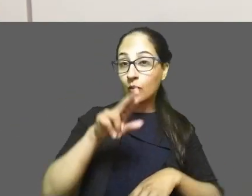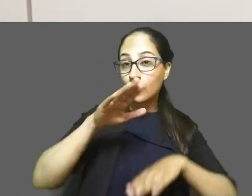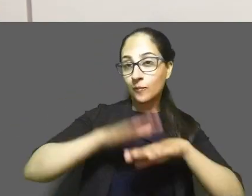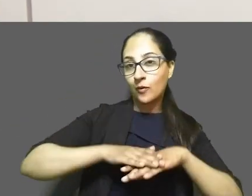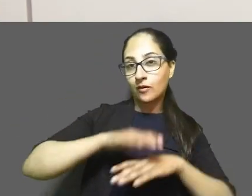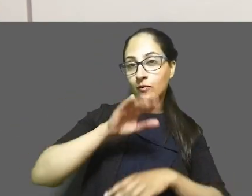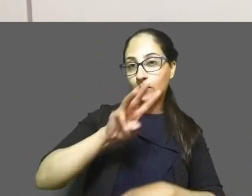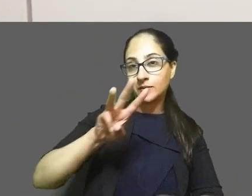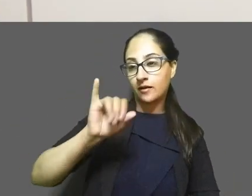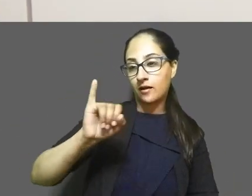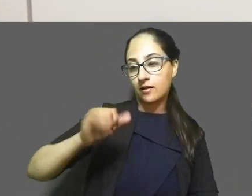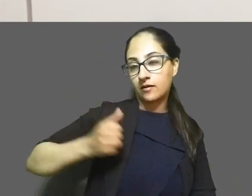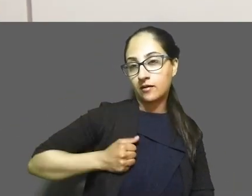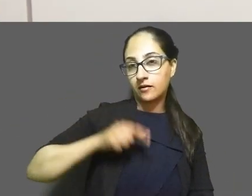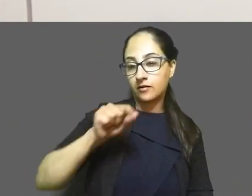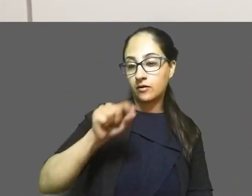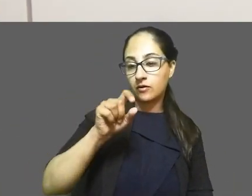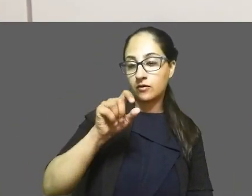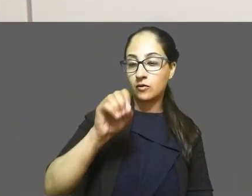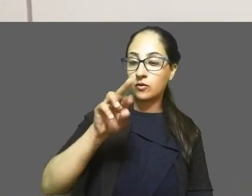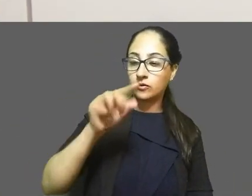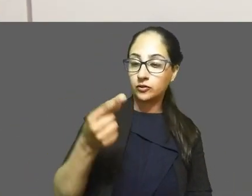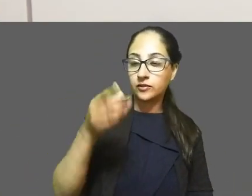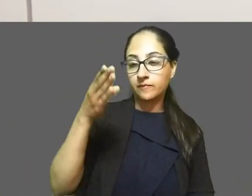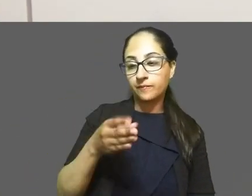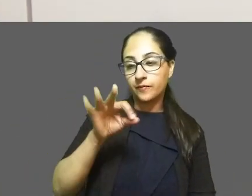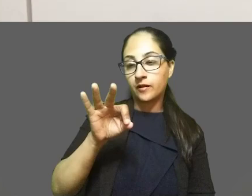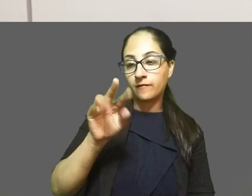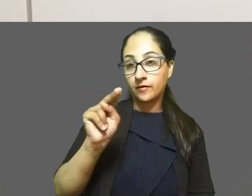later. Or view it on demand at